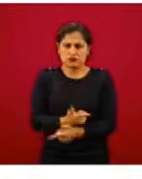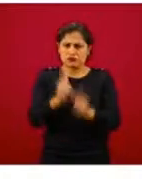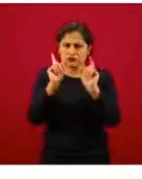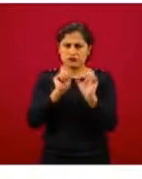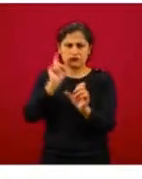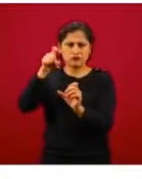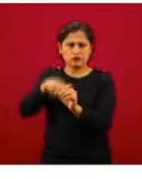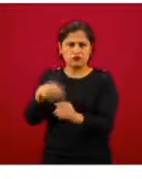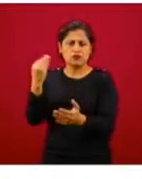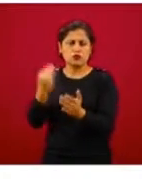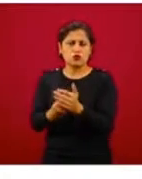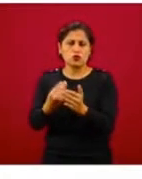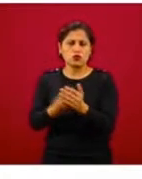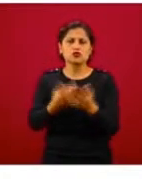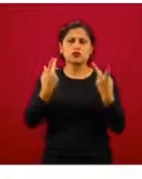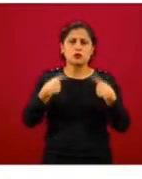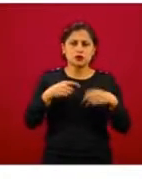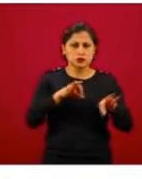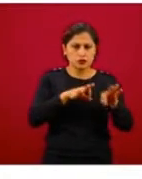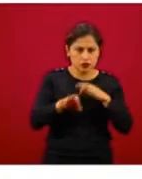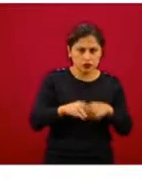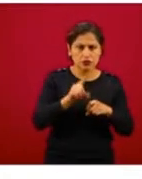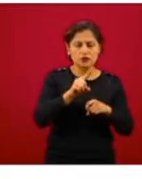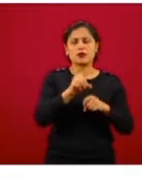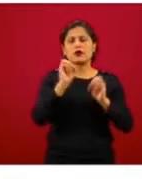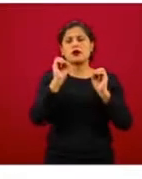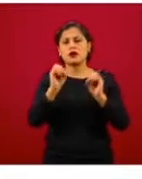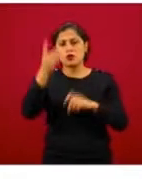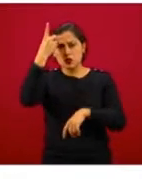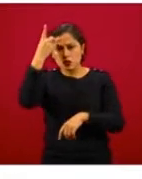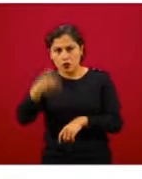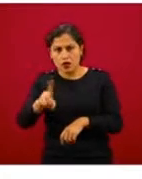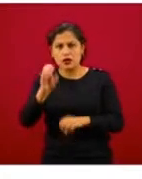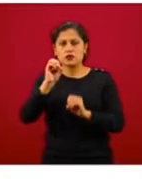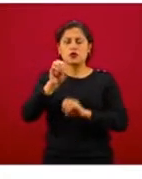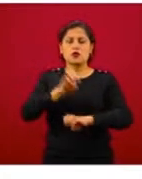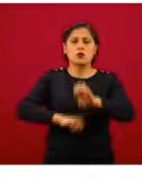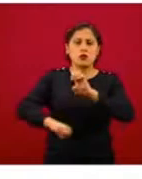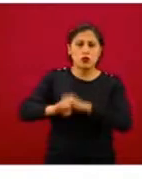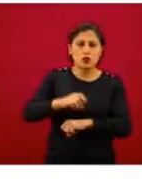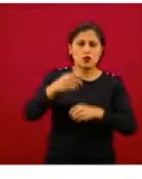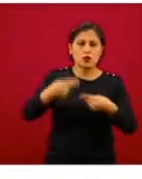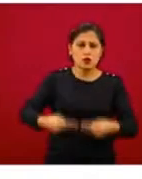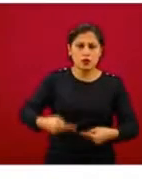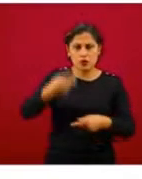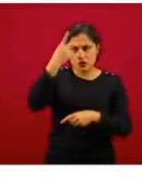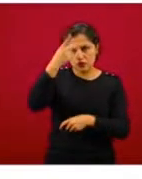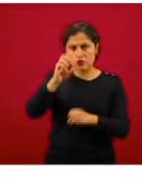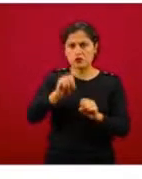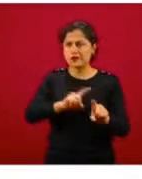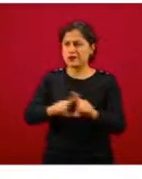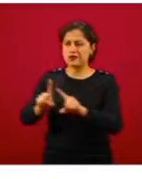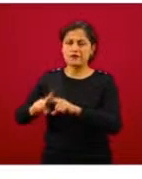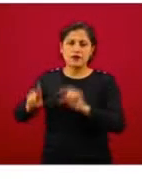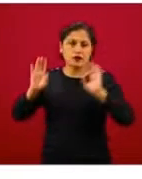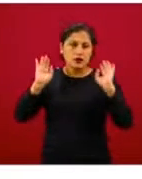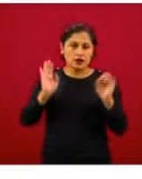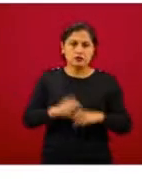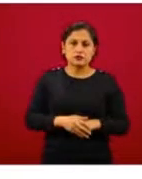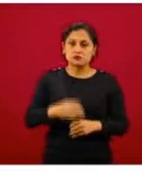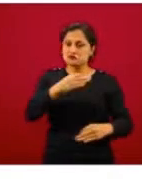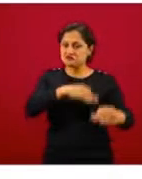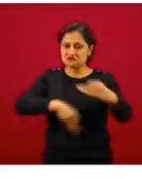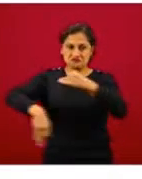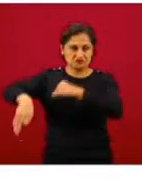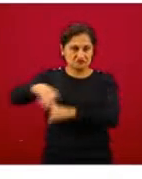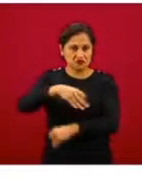can do this. Anyone can get on there. We can have business people. Everyone has to be doing this